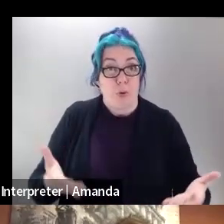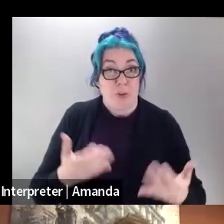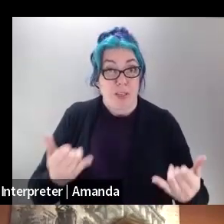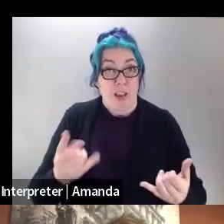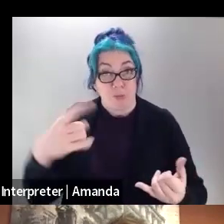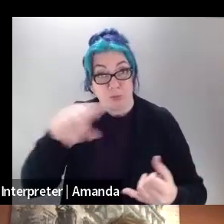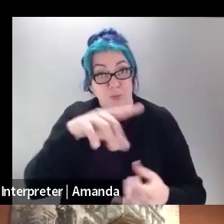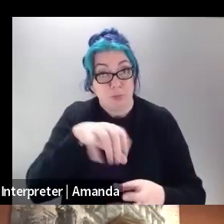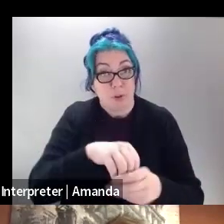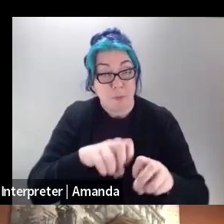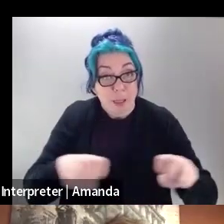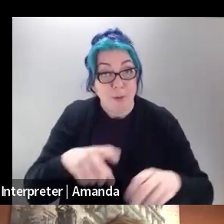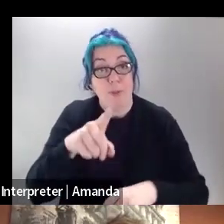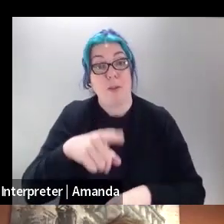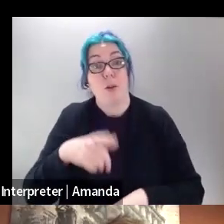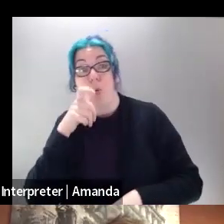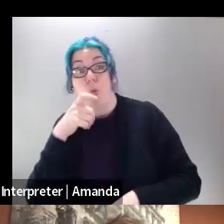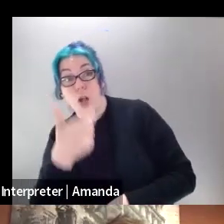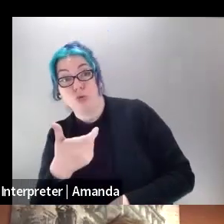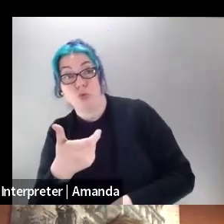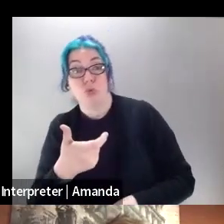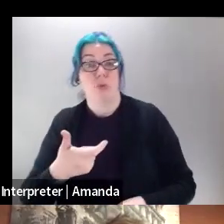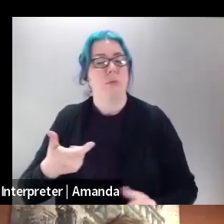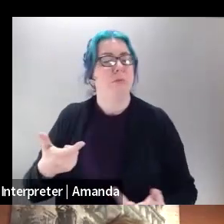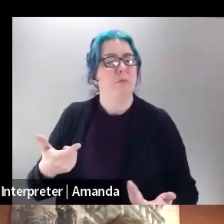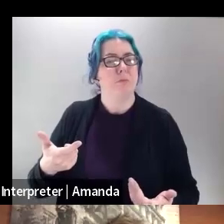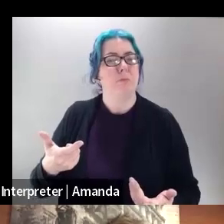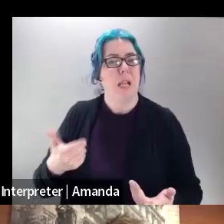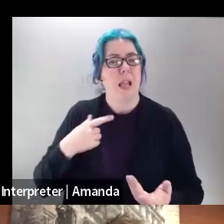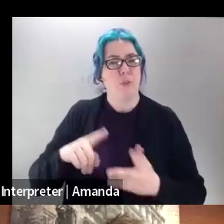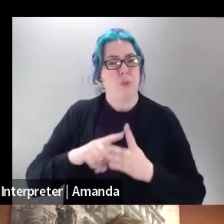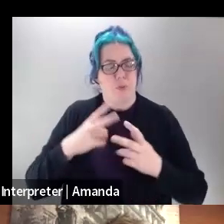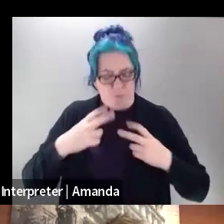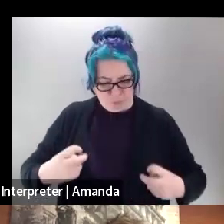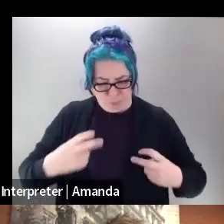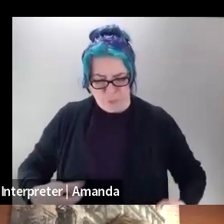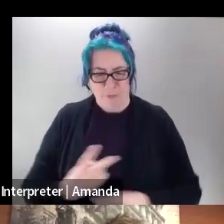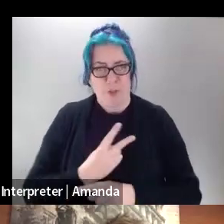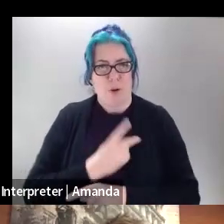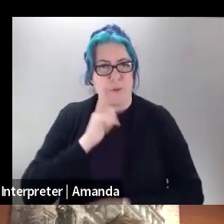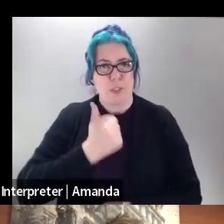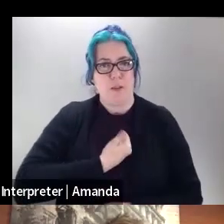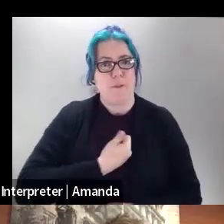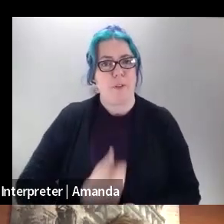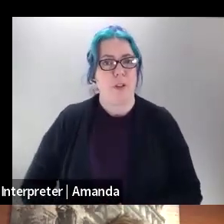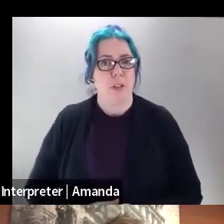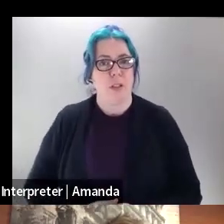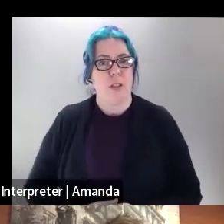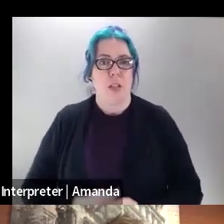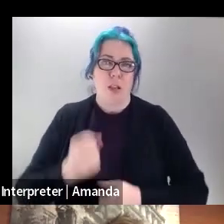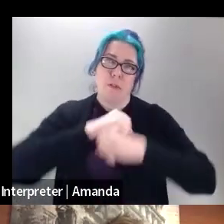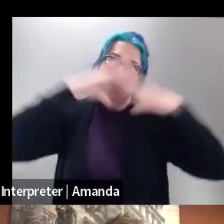might begin with trying to understand where we stand there. What is our vision, and evolving and changing as it